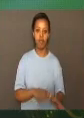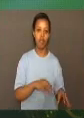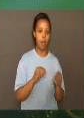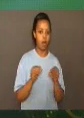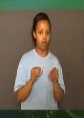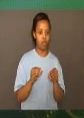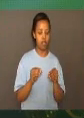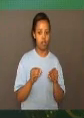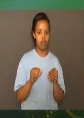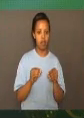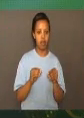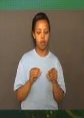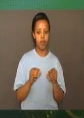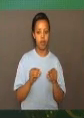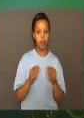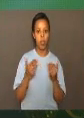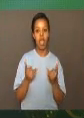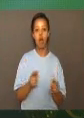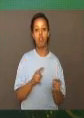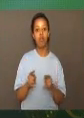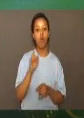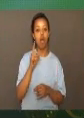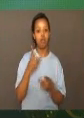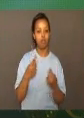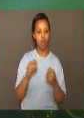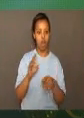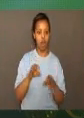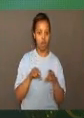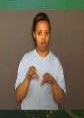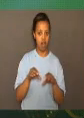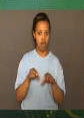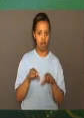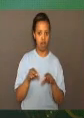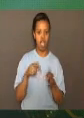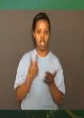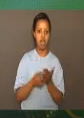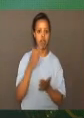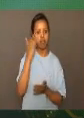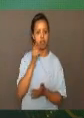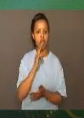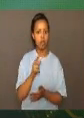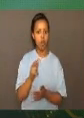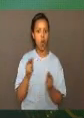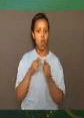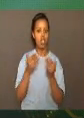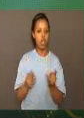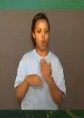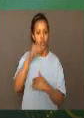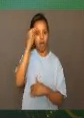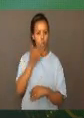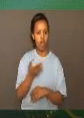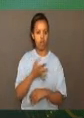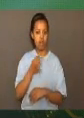Students, let us do an activity to test what we have learned so